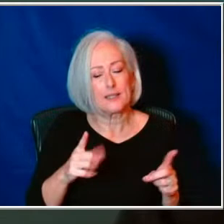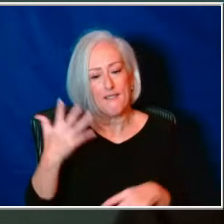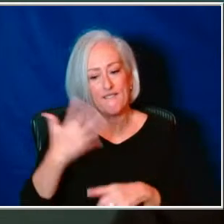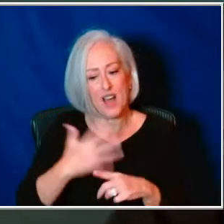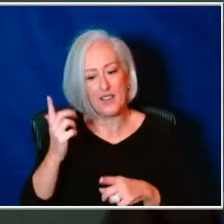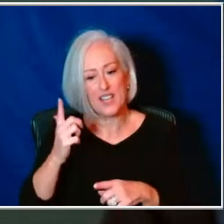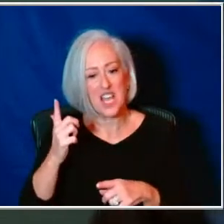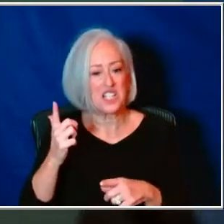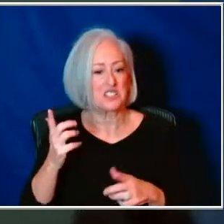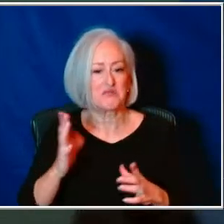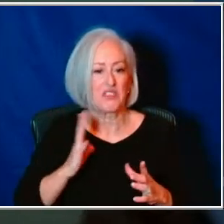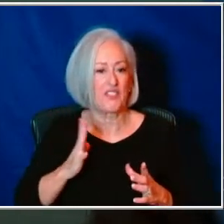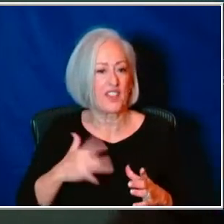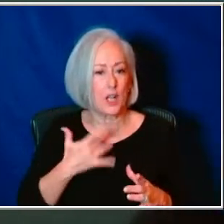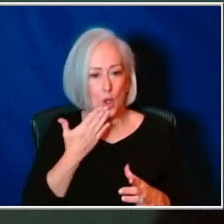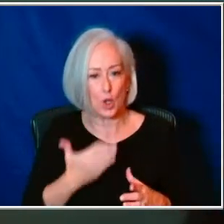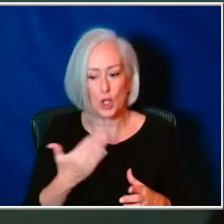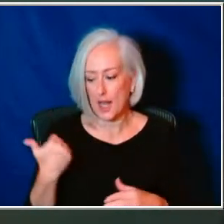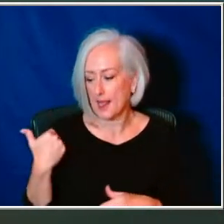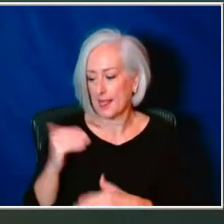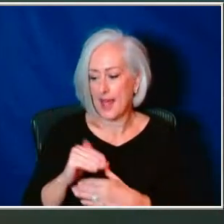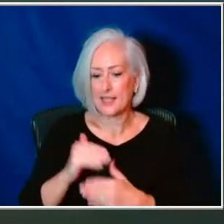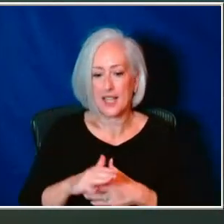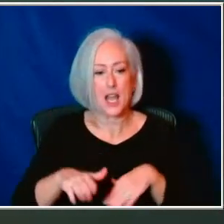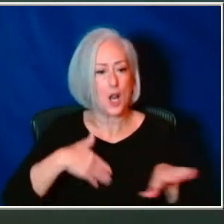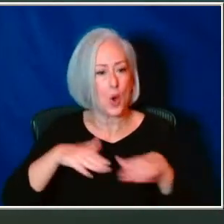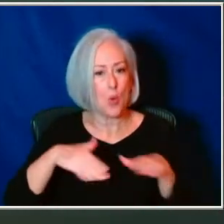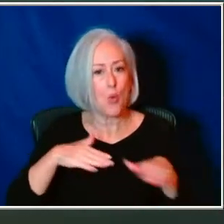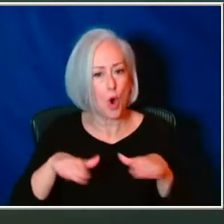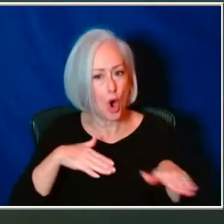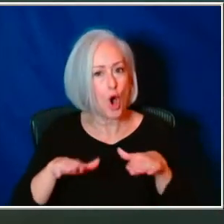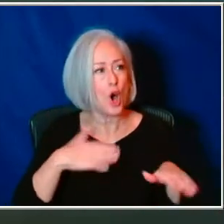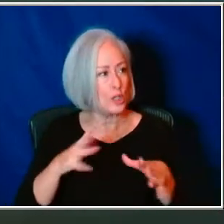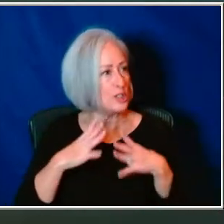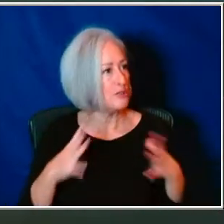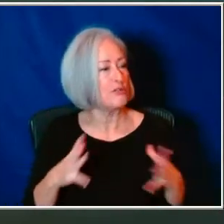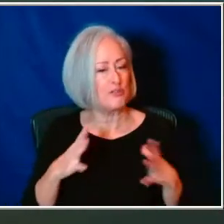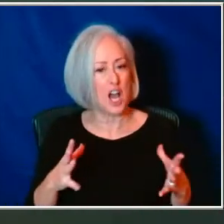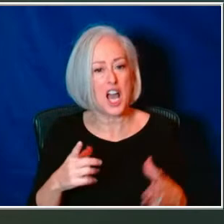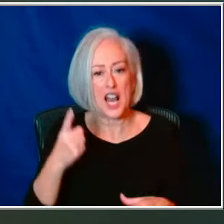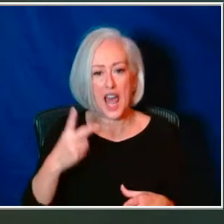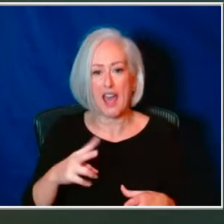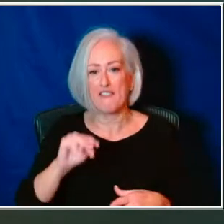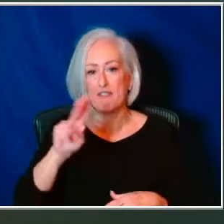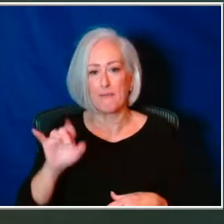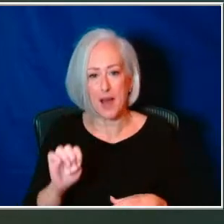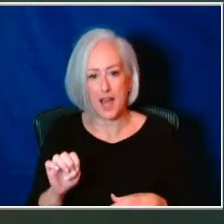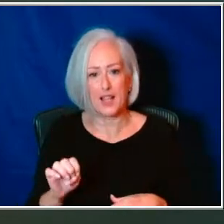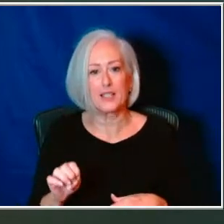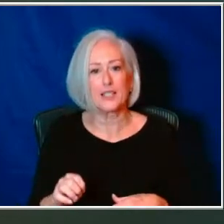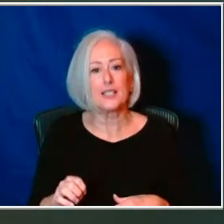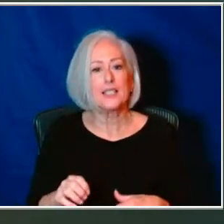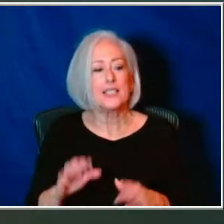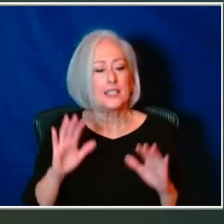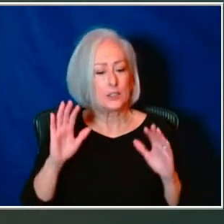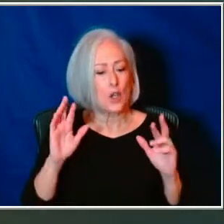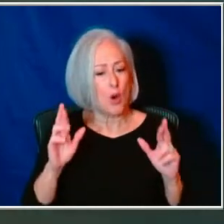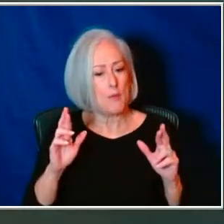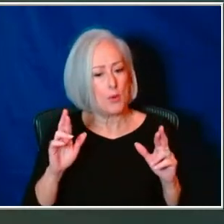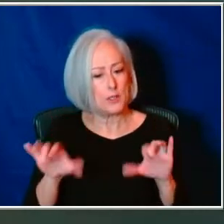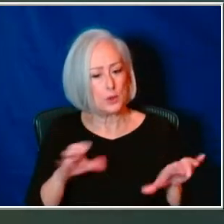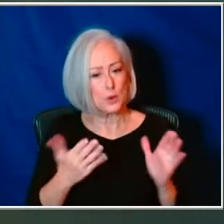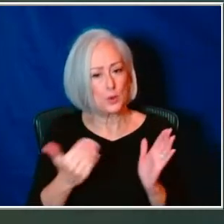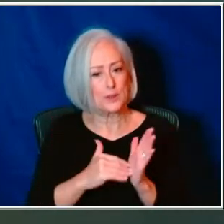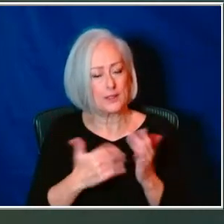1.5 mile walk at a fast pace and felt great, and hopefully going to get to do that again today. And I think it's just a